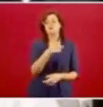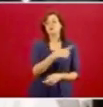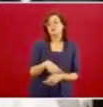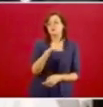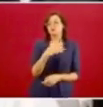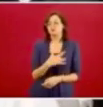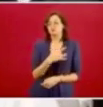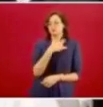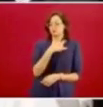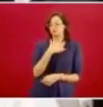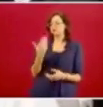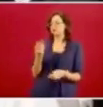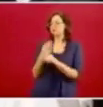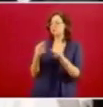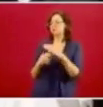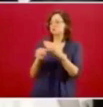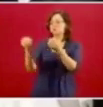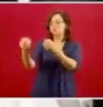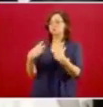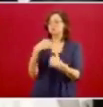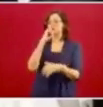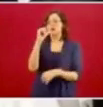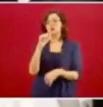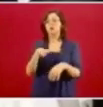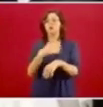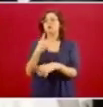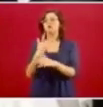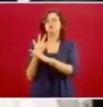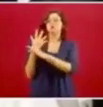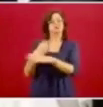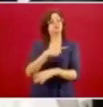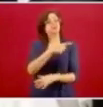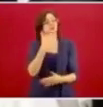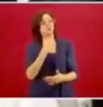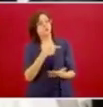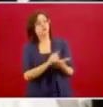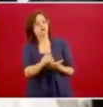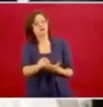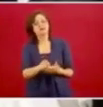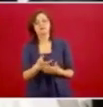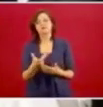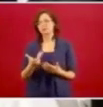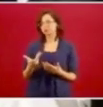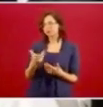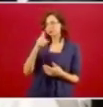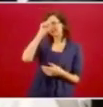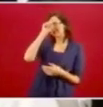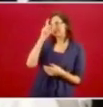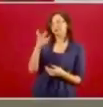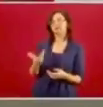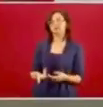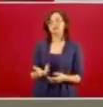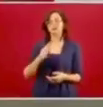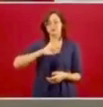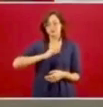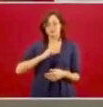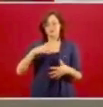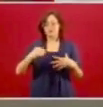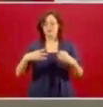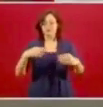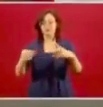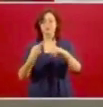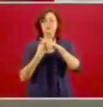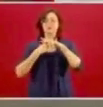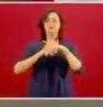other states. And some of them has said that they are not being provided with the material because they are